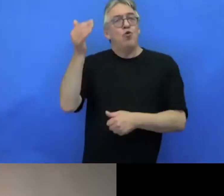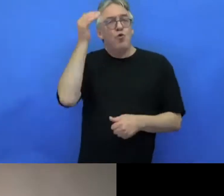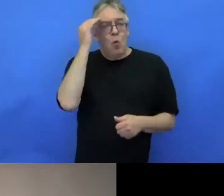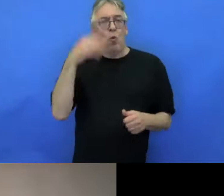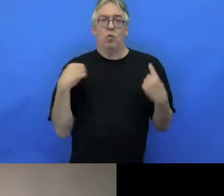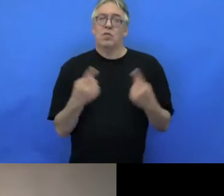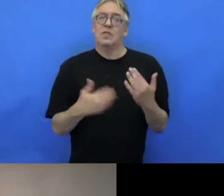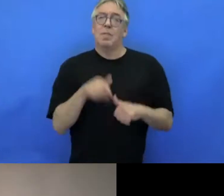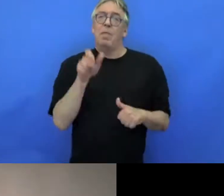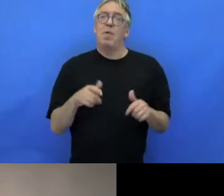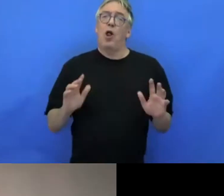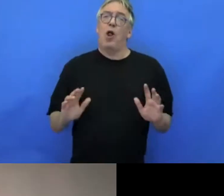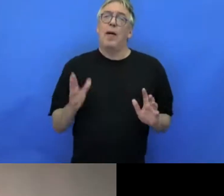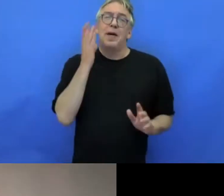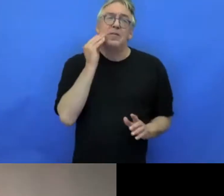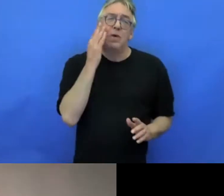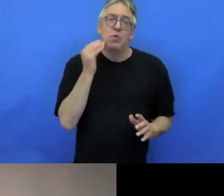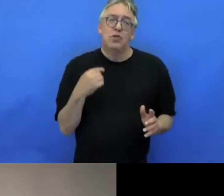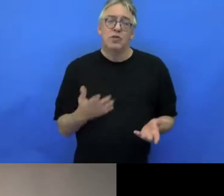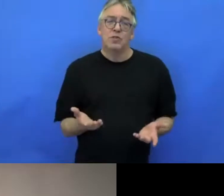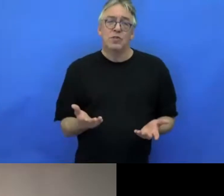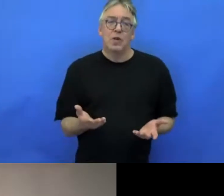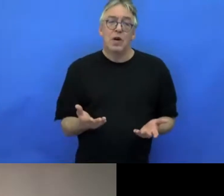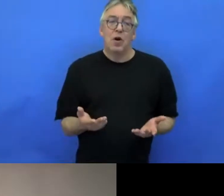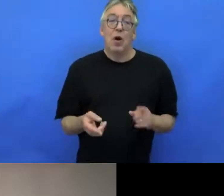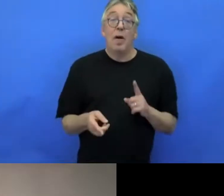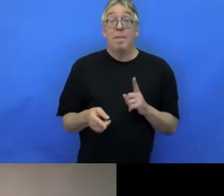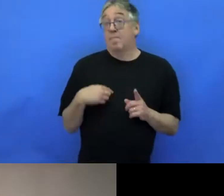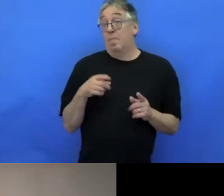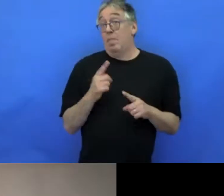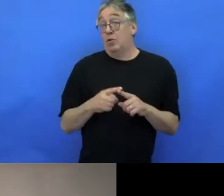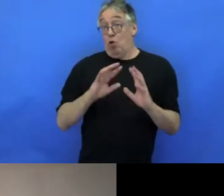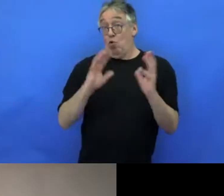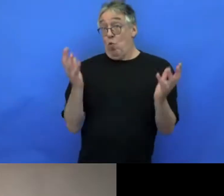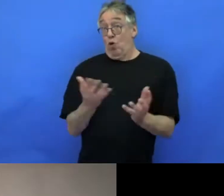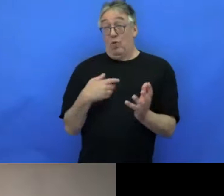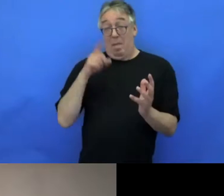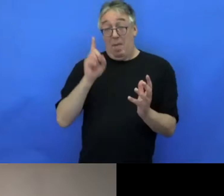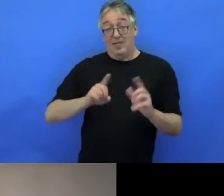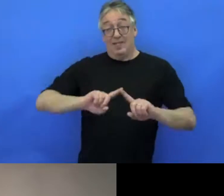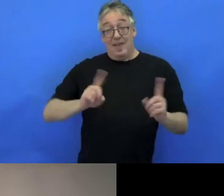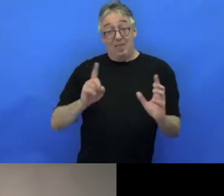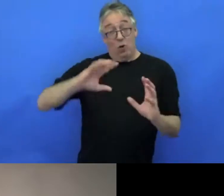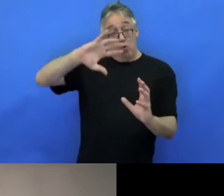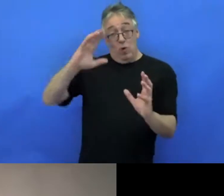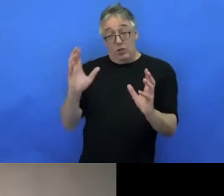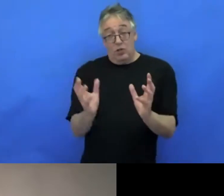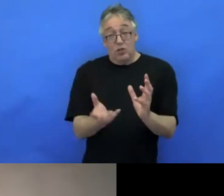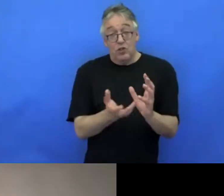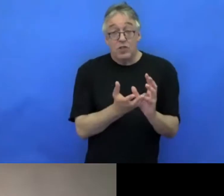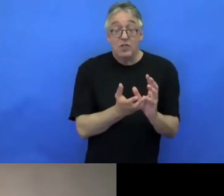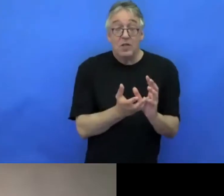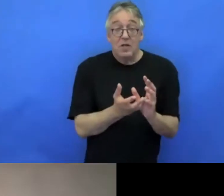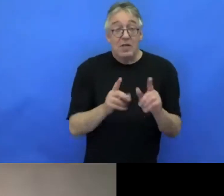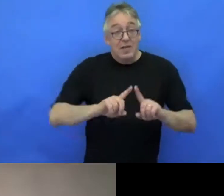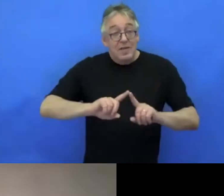as selecting military experts across regions and with a wide variety of military operations